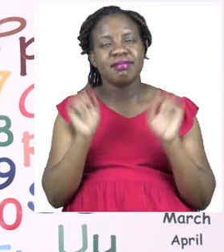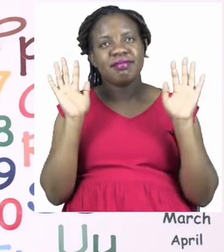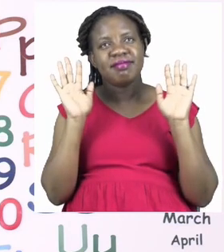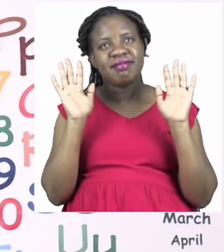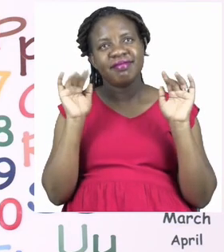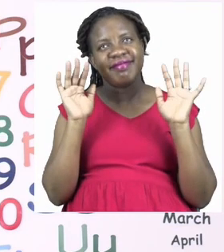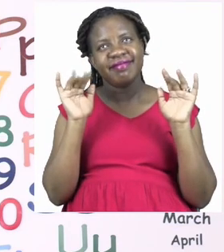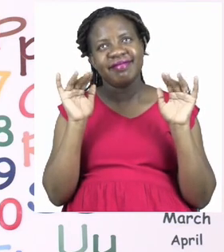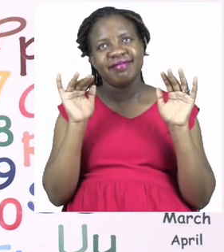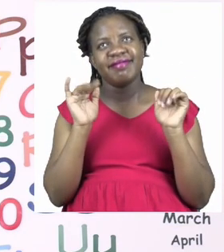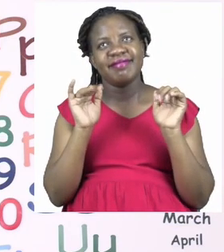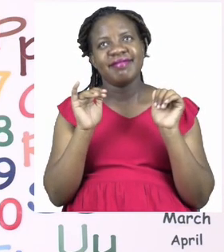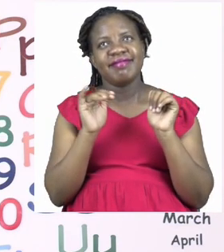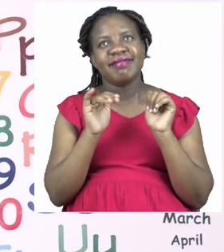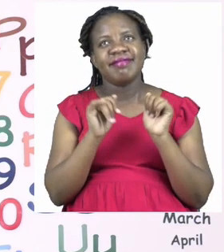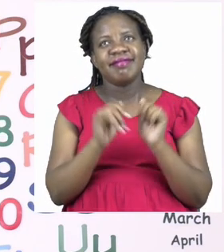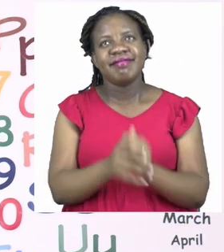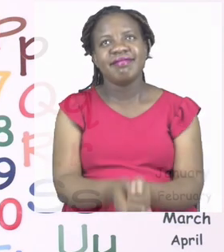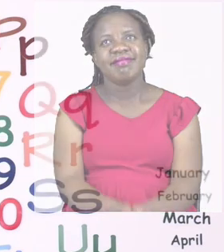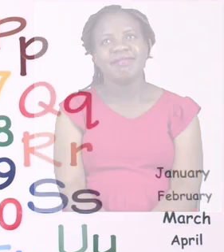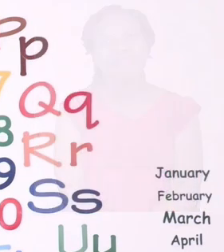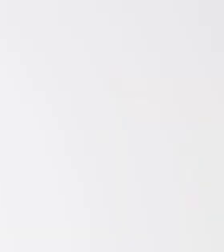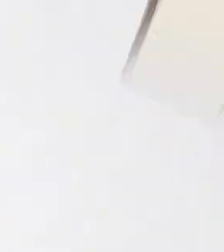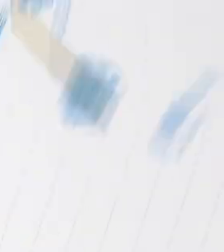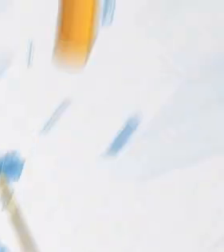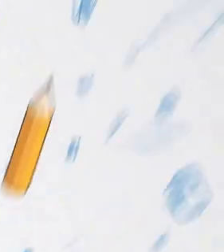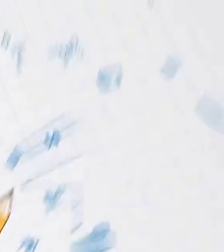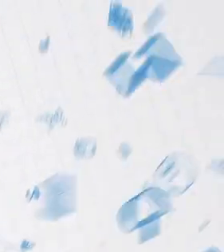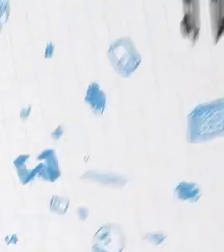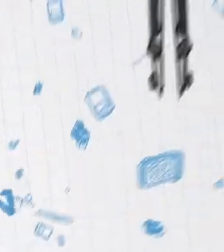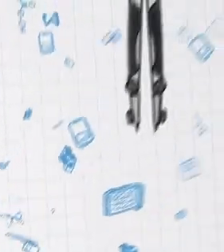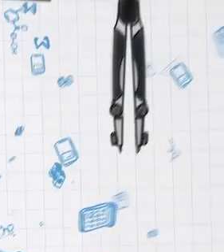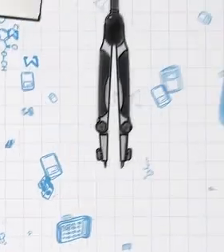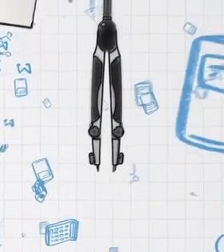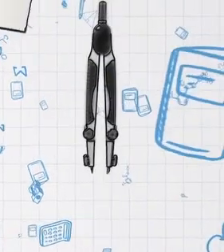and goodbye.